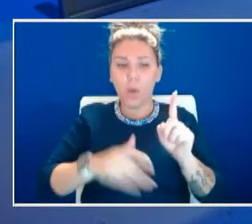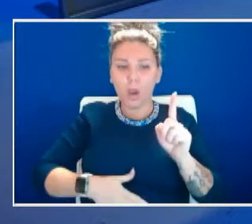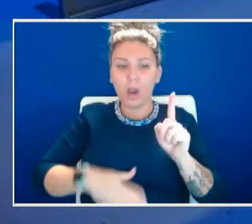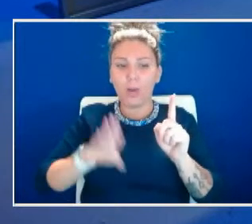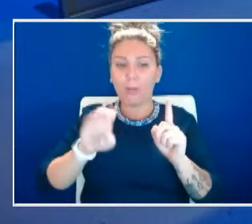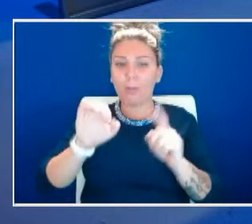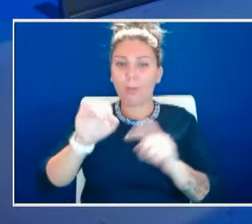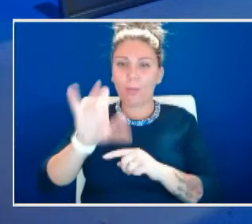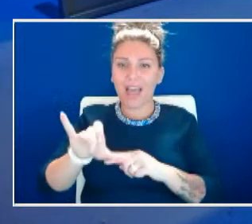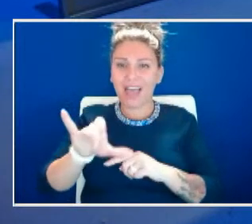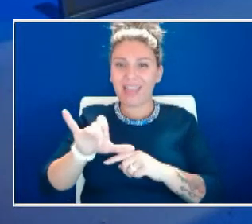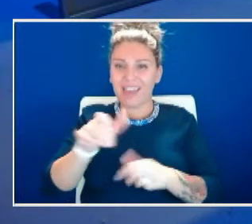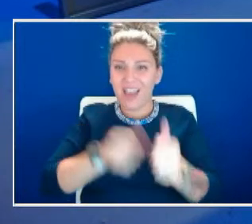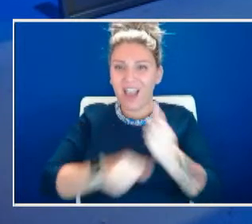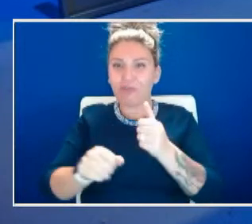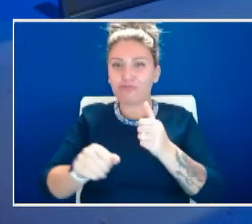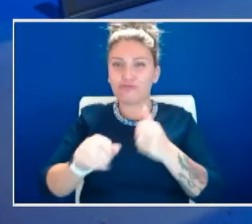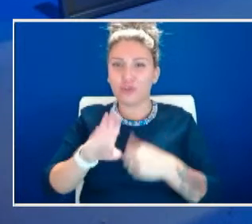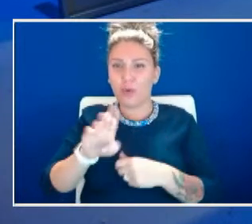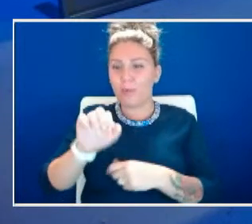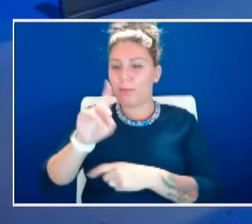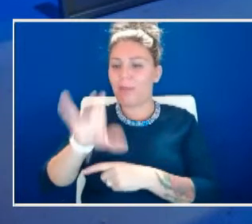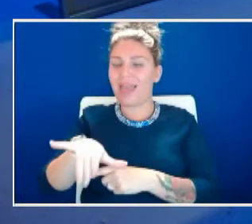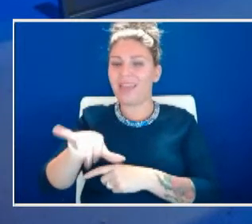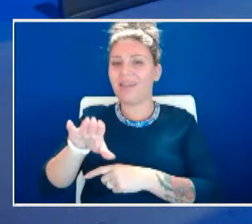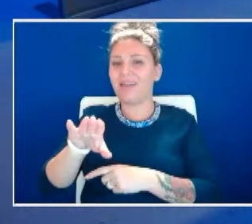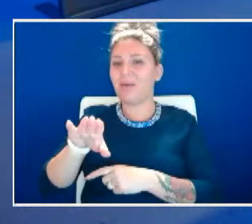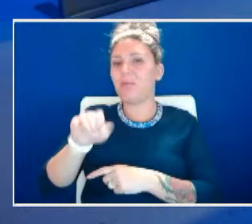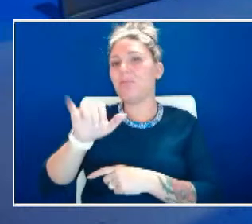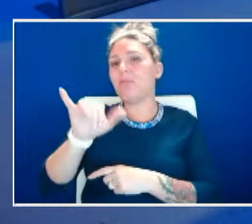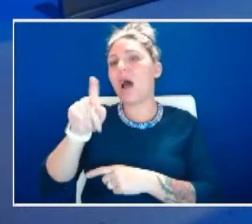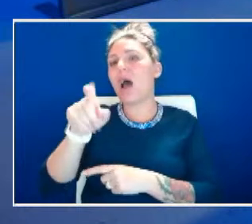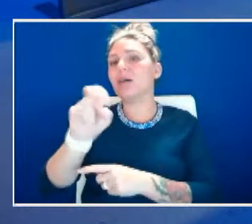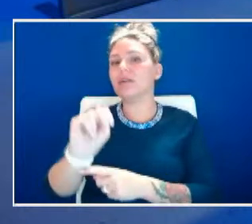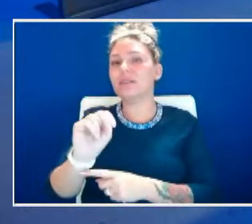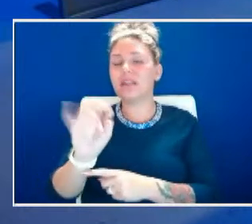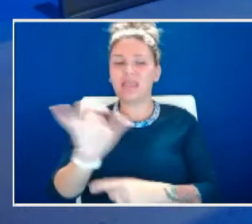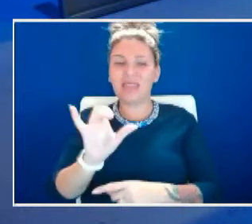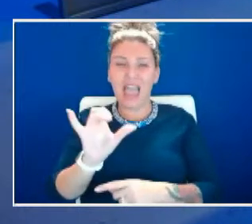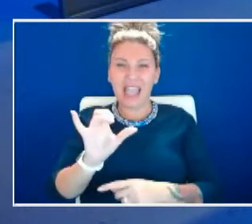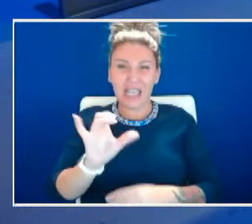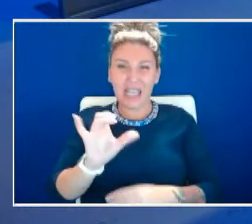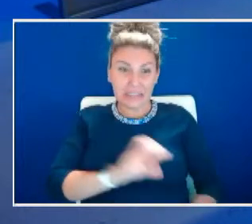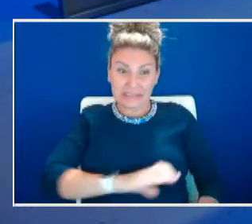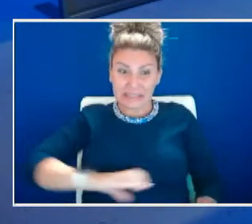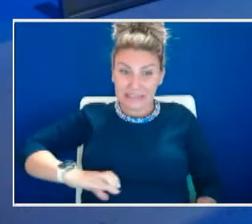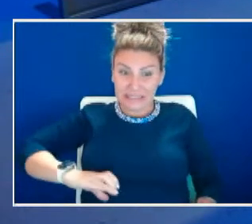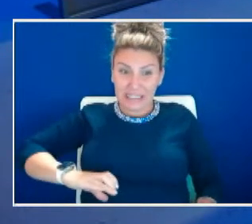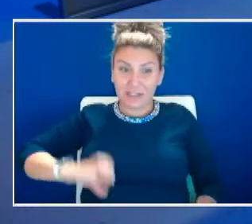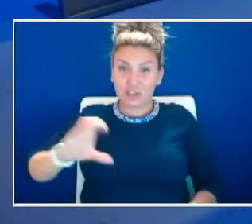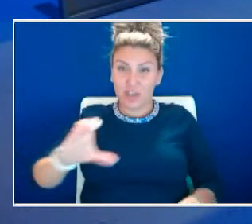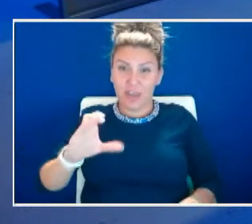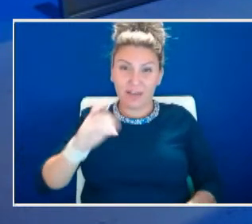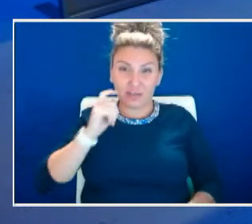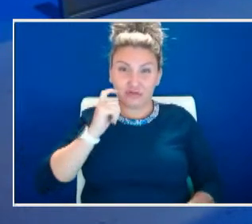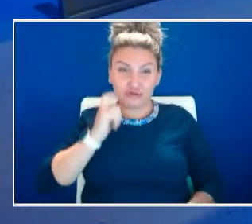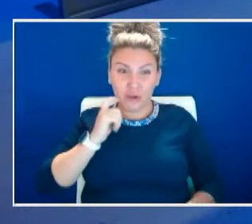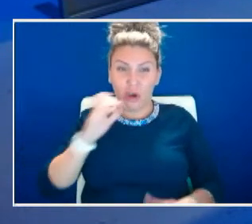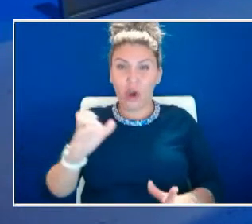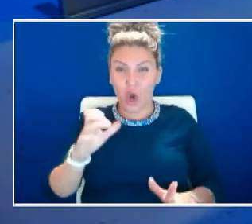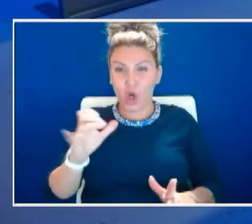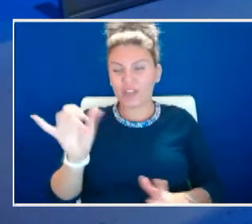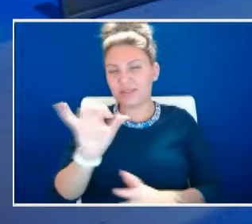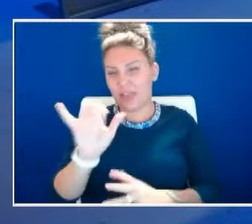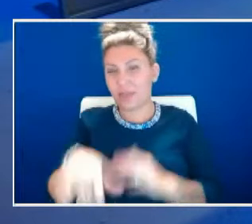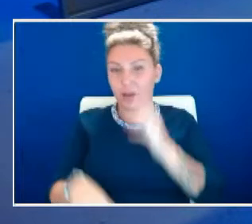the belly button and above what one would think of as a C-section scar for those patients that have gone through